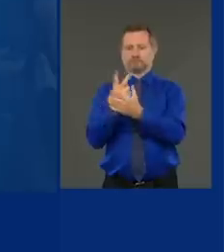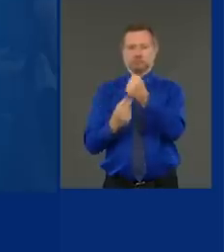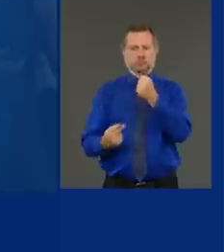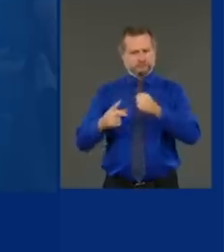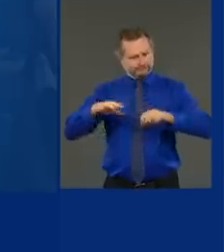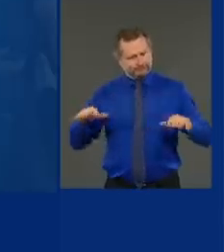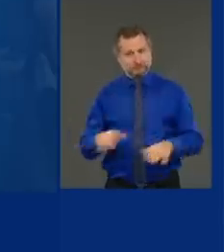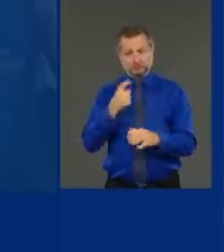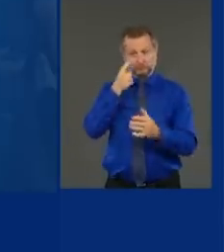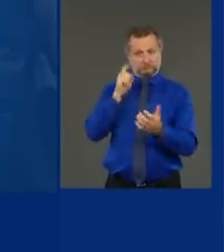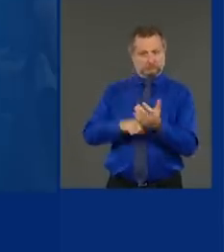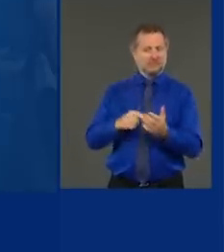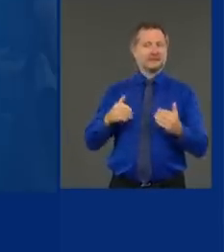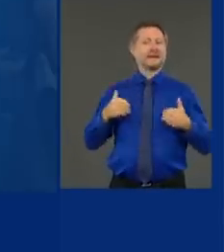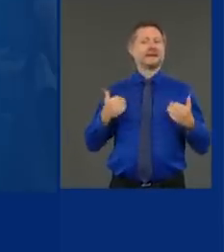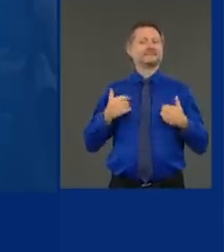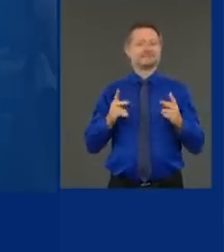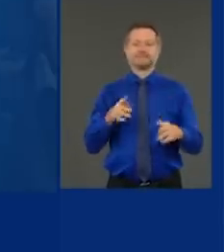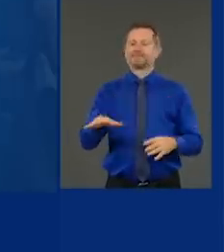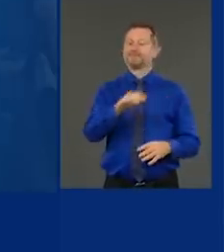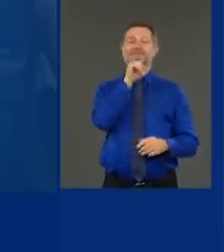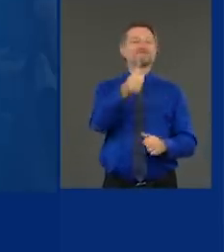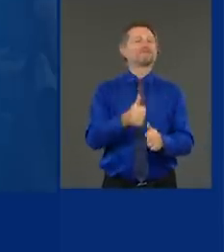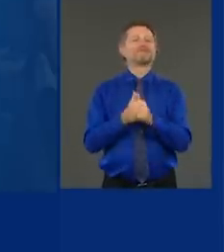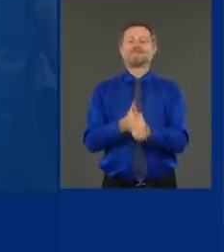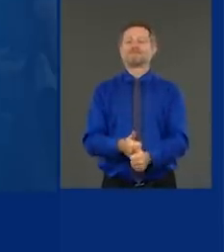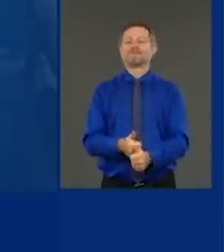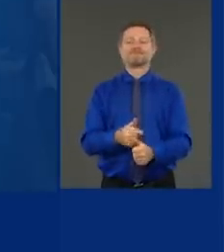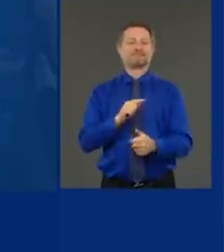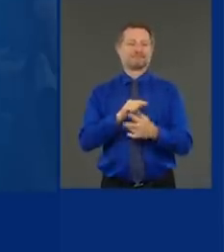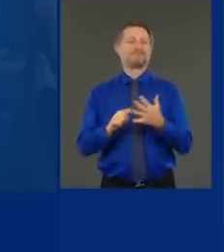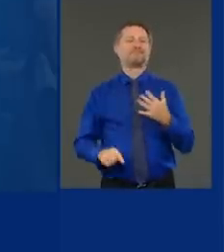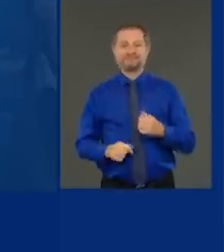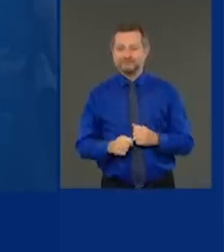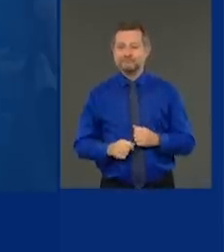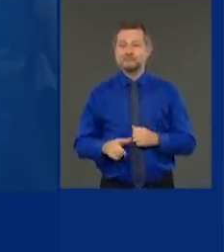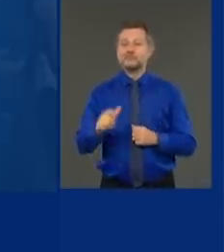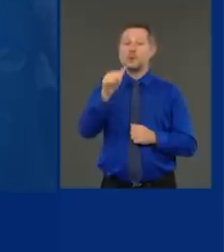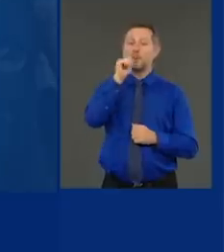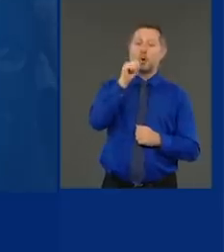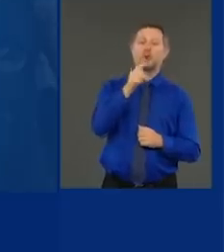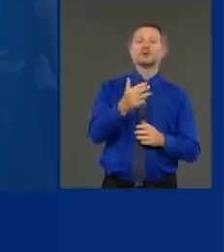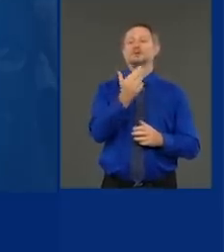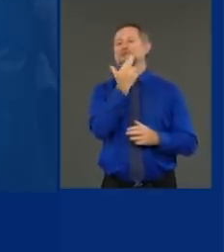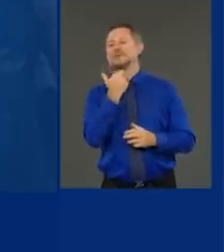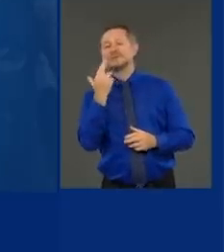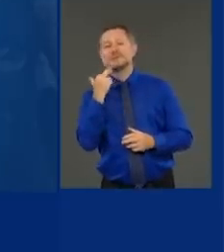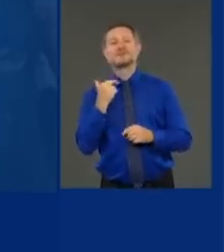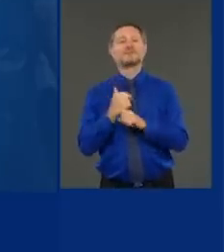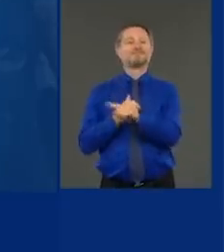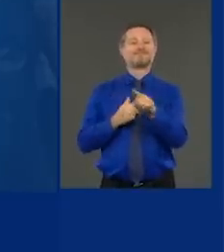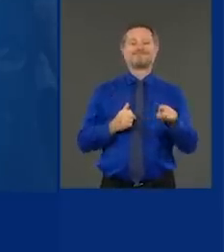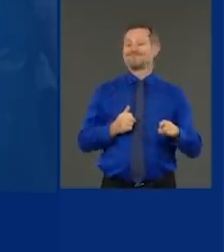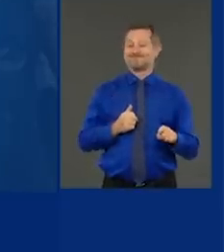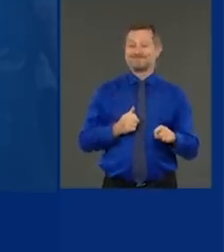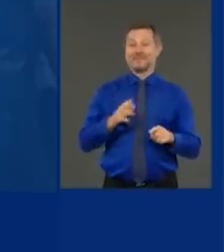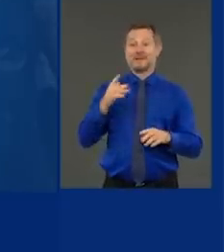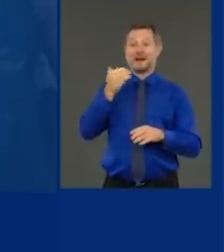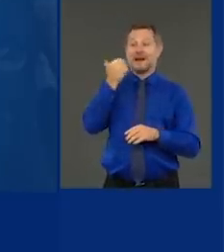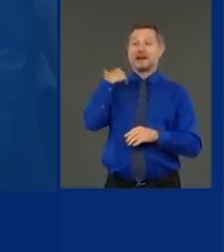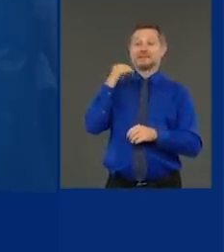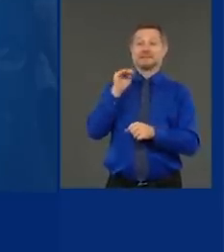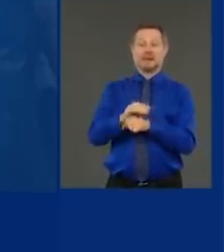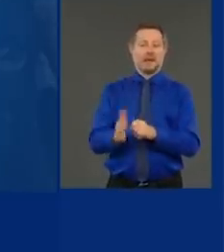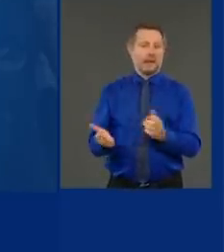of compliance. We have a problem especially at bars and restaurants. Last night they did another